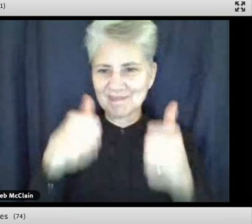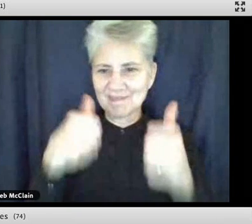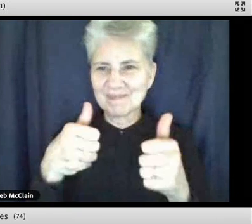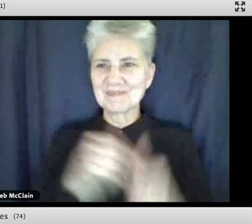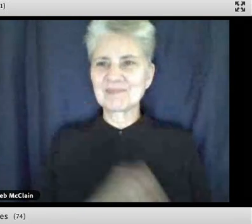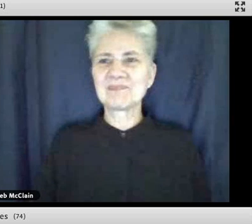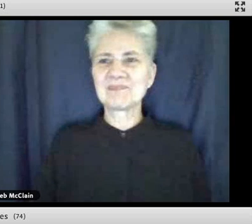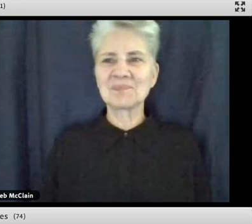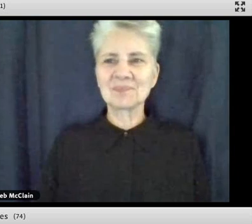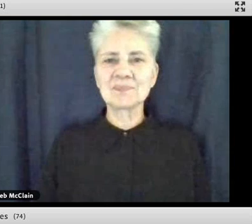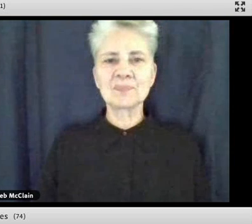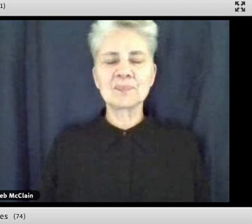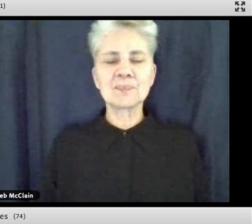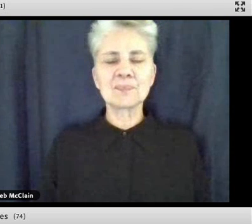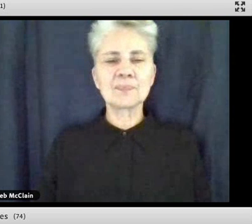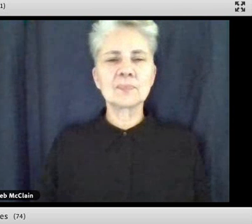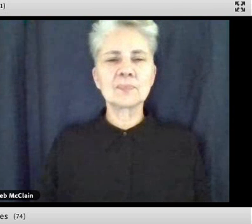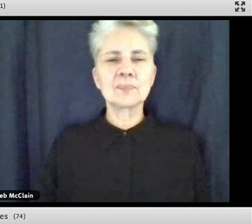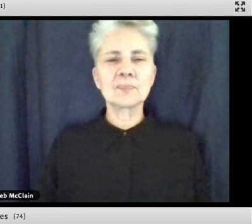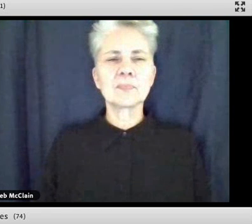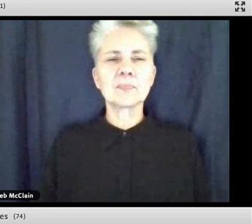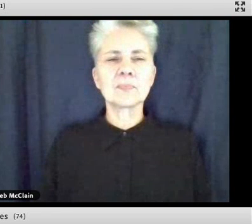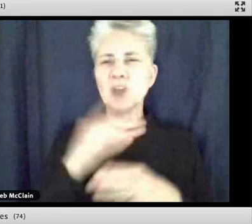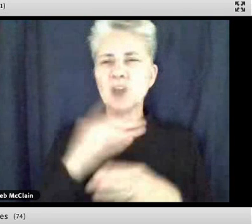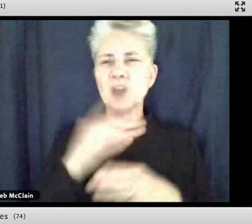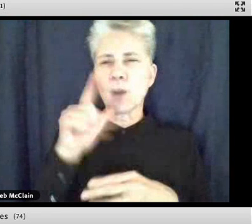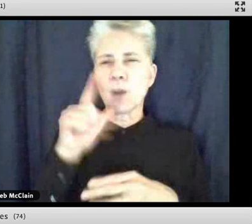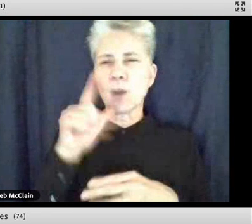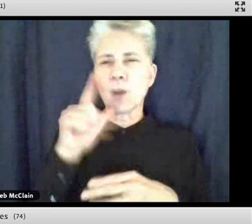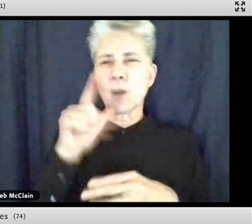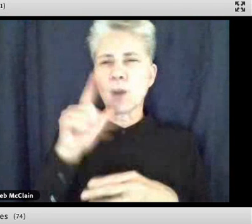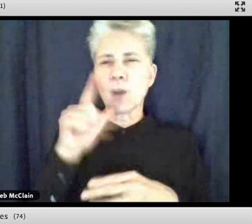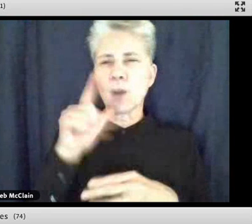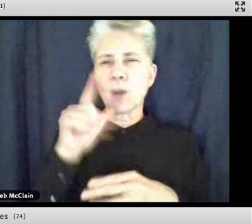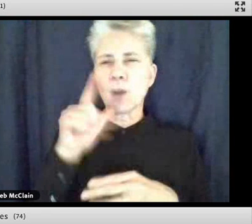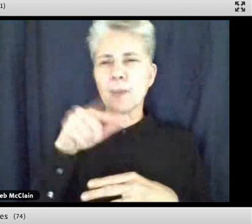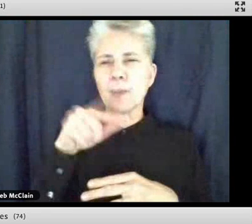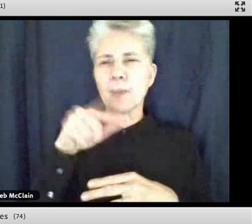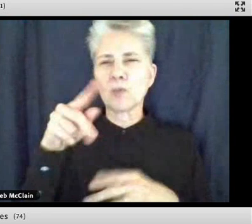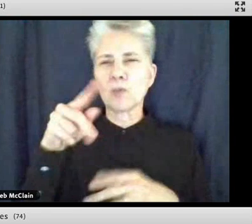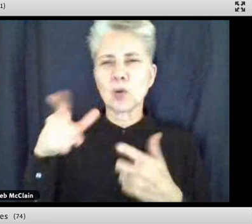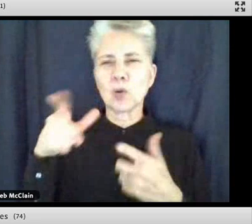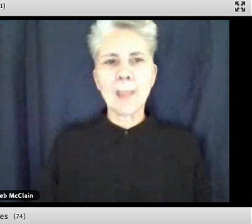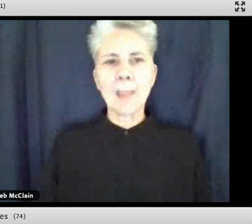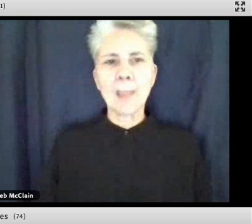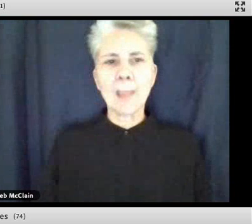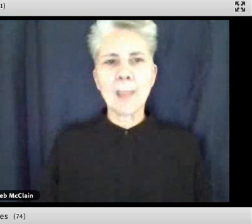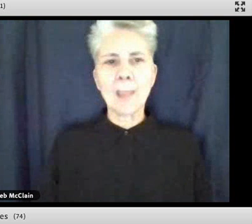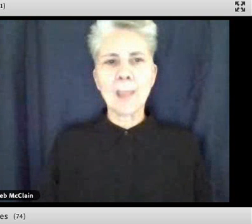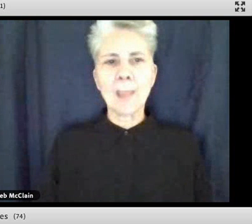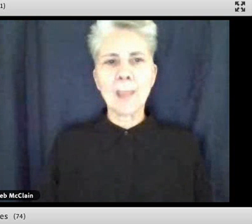the PowerPoint real quick. And I will definitely check out USF, Joanne.